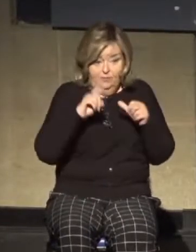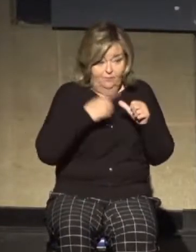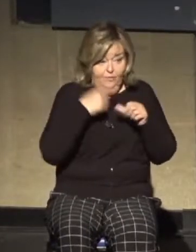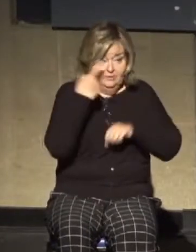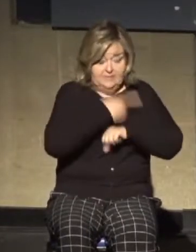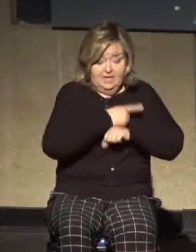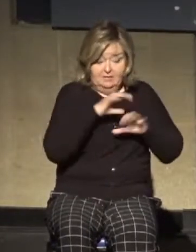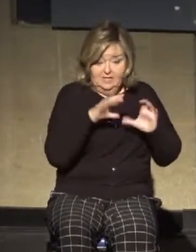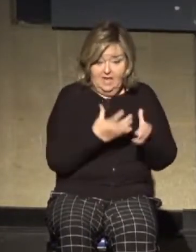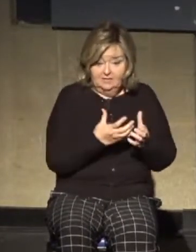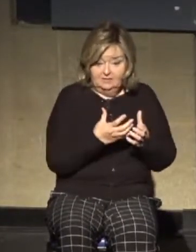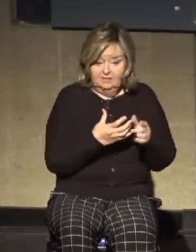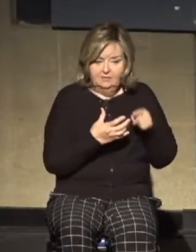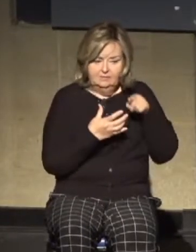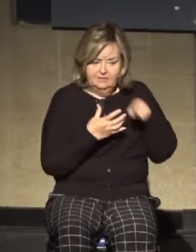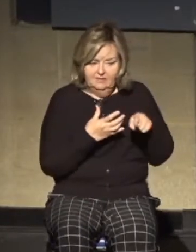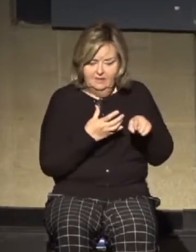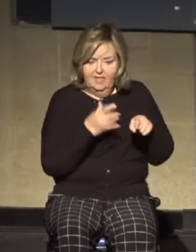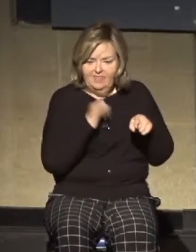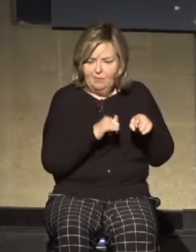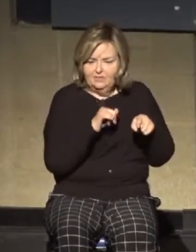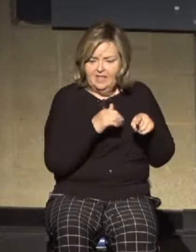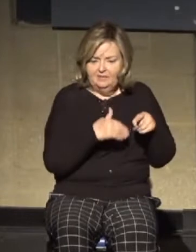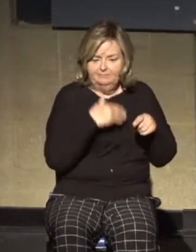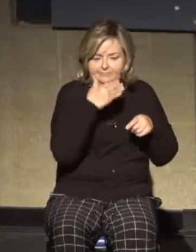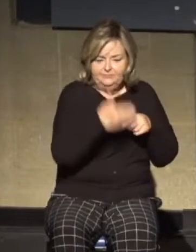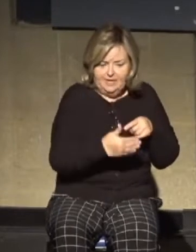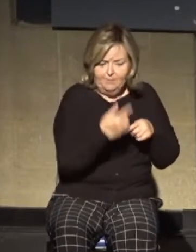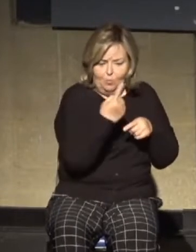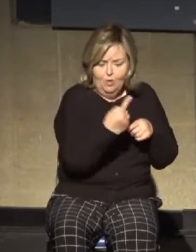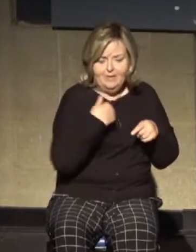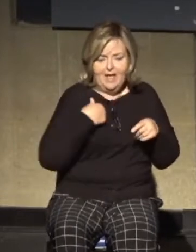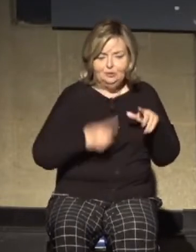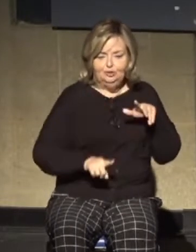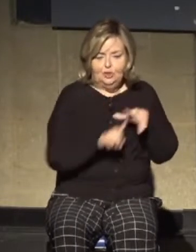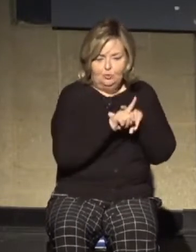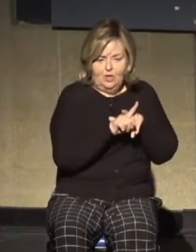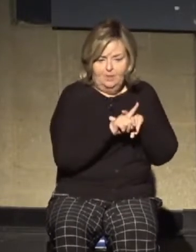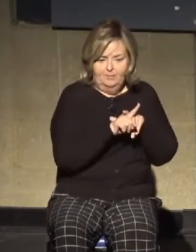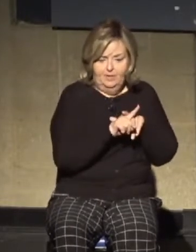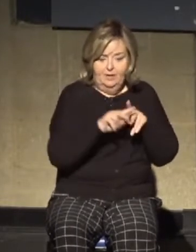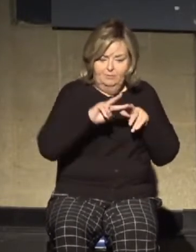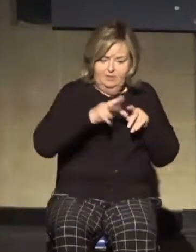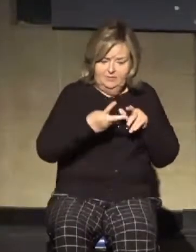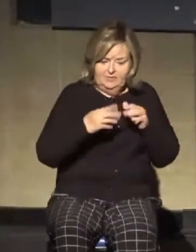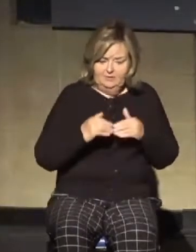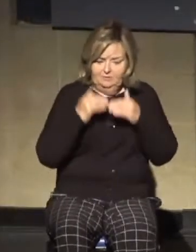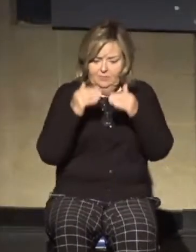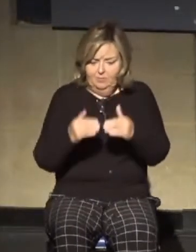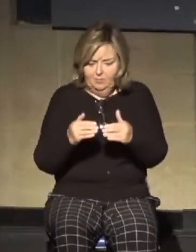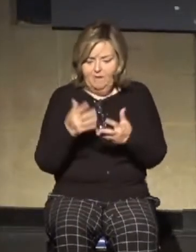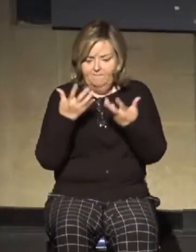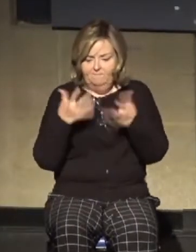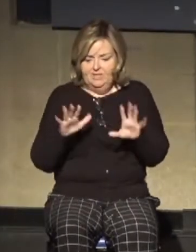class. And that was hurdle one, showing up. But hurdle two was finishing my